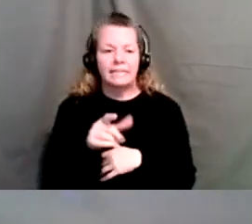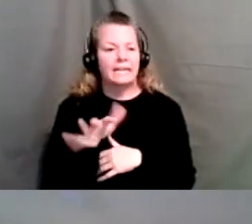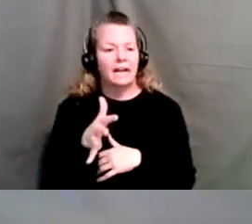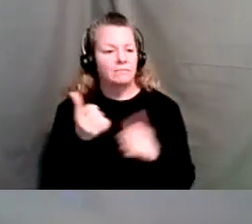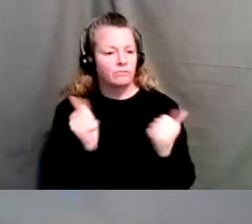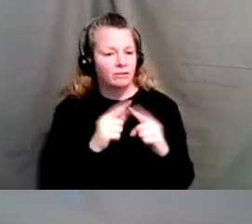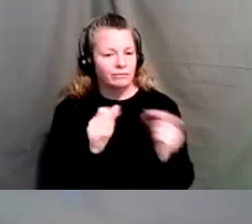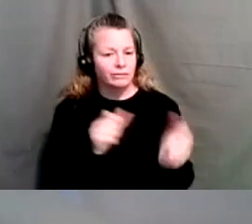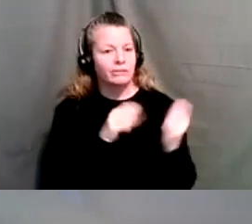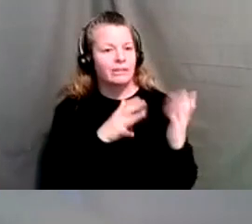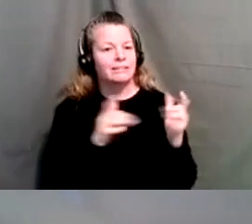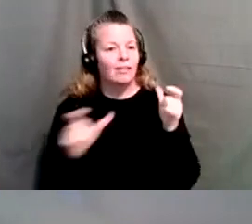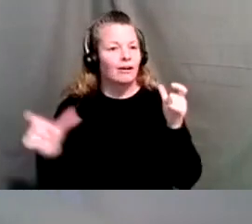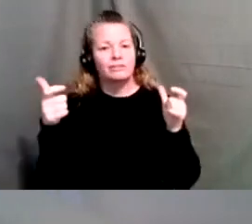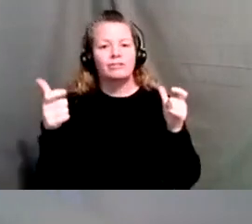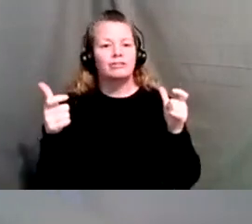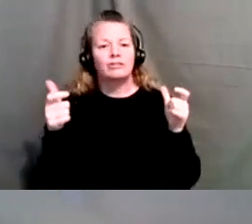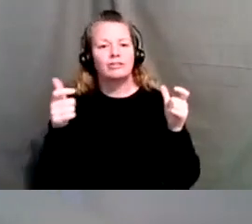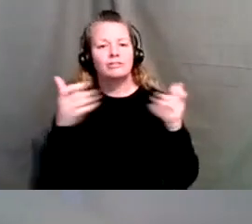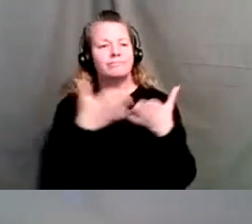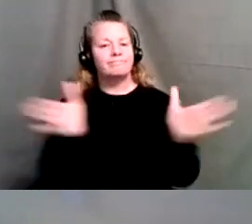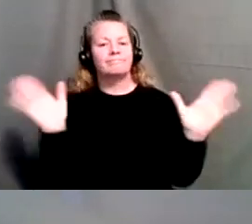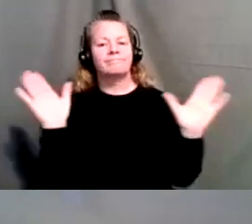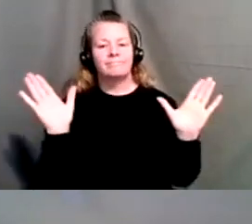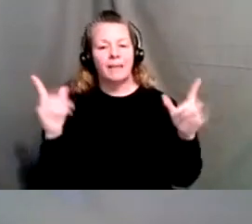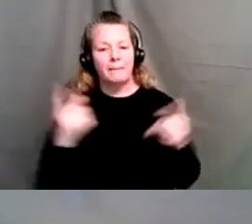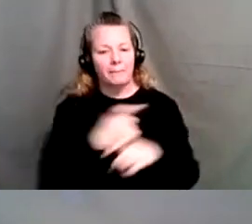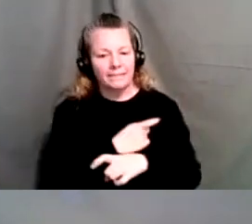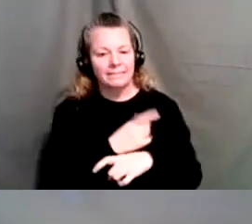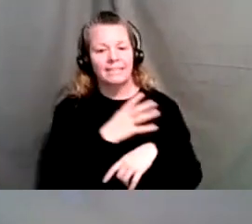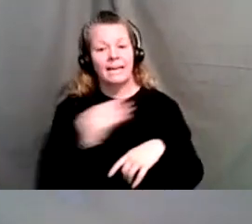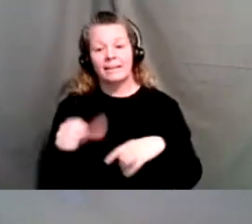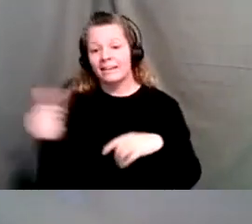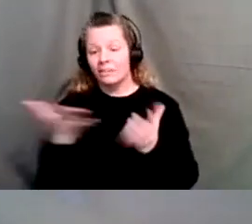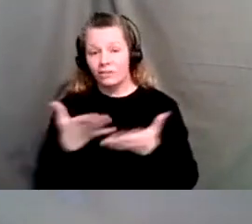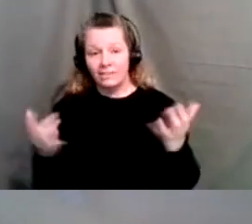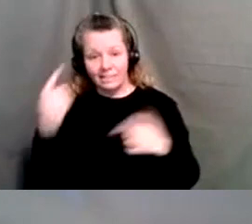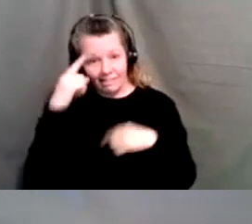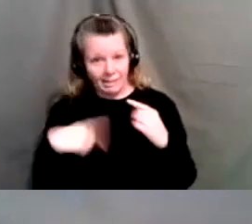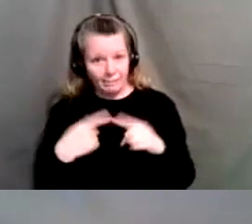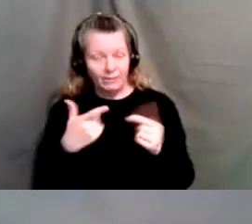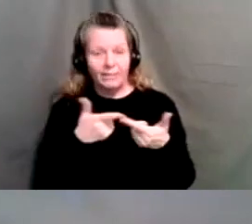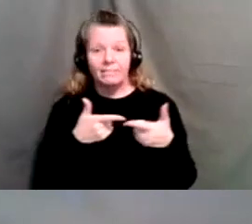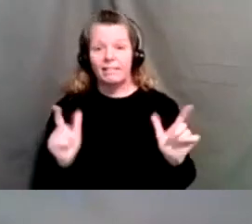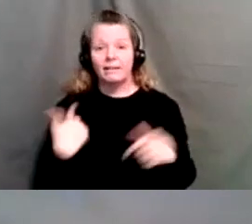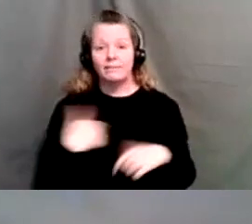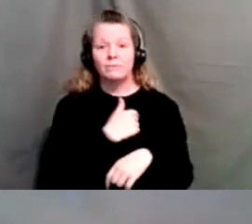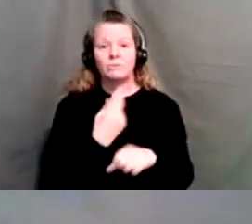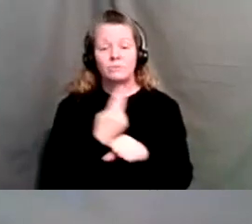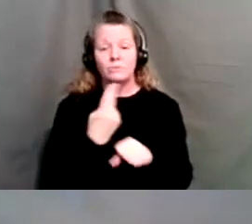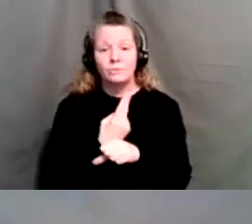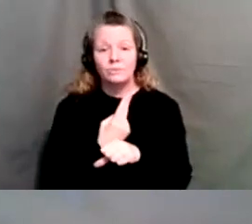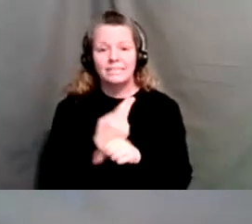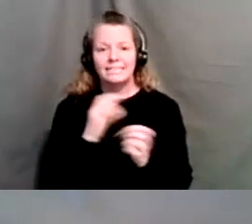a larger nuance and complexity there. And I think another thing to think about too is that the language that we use is